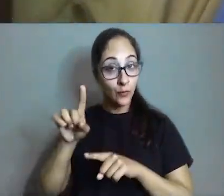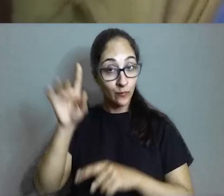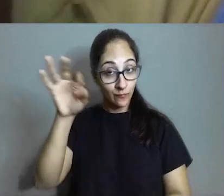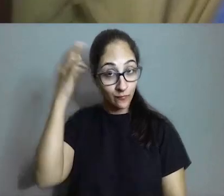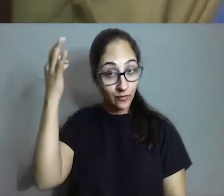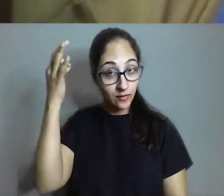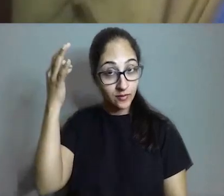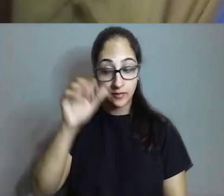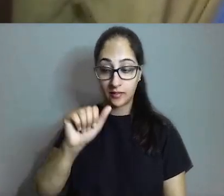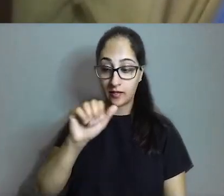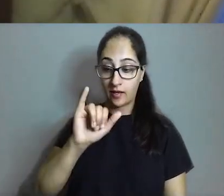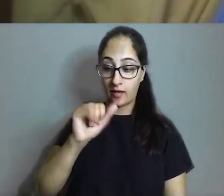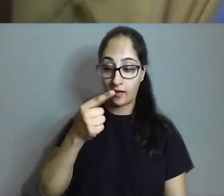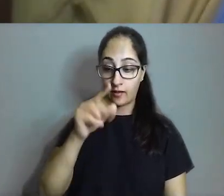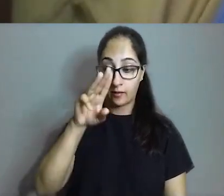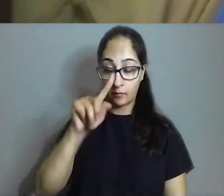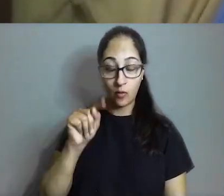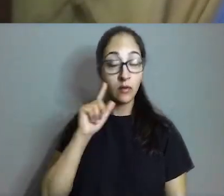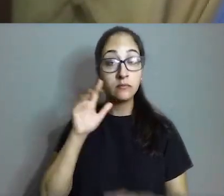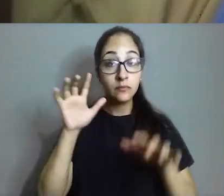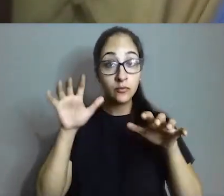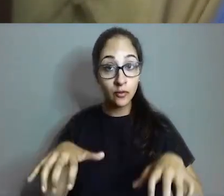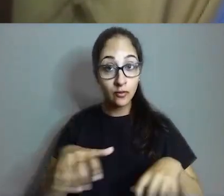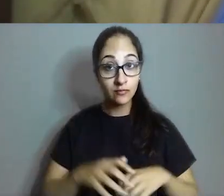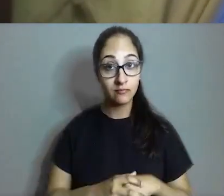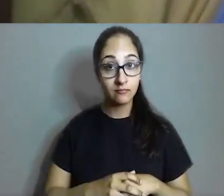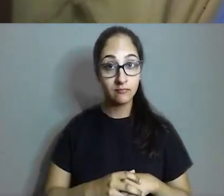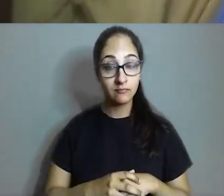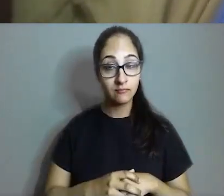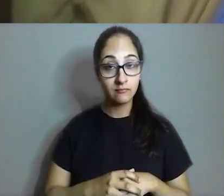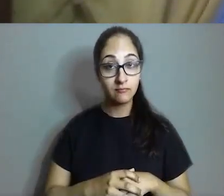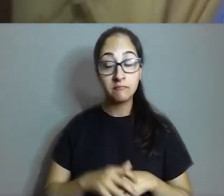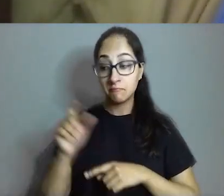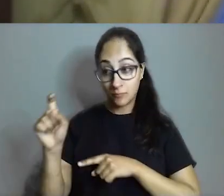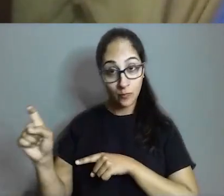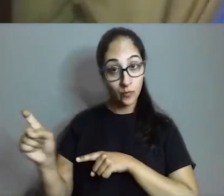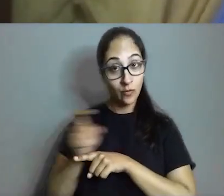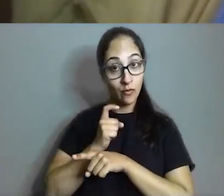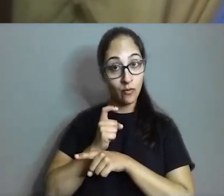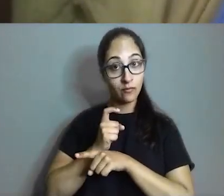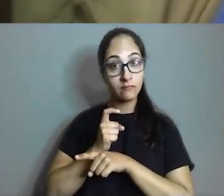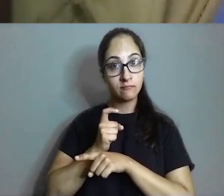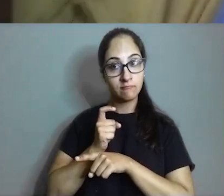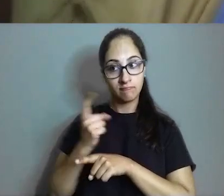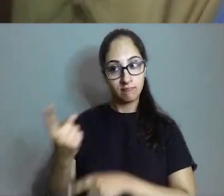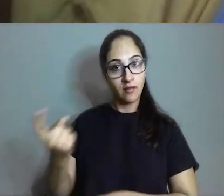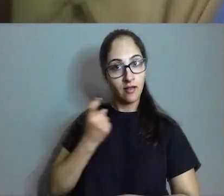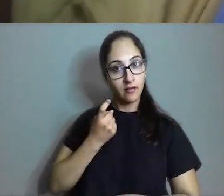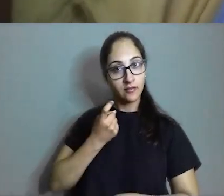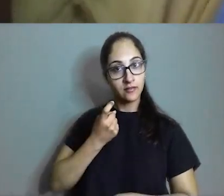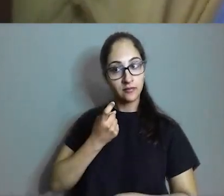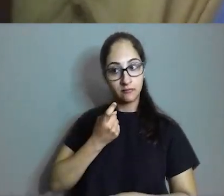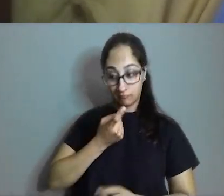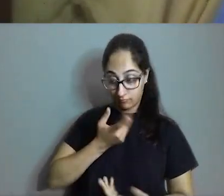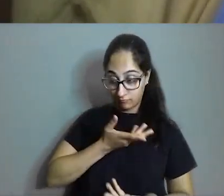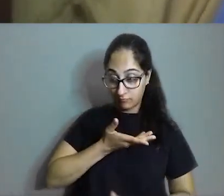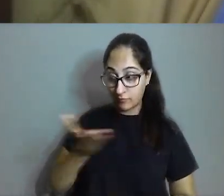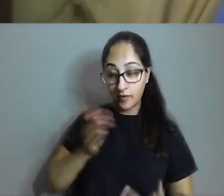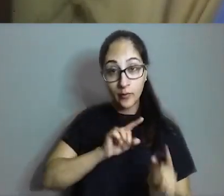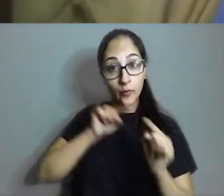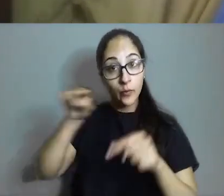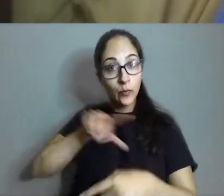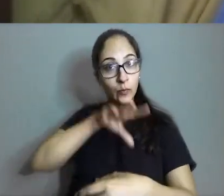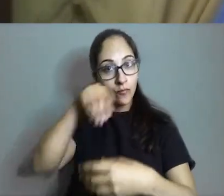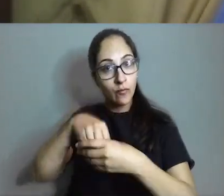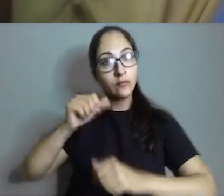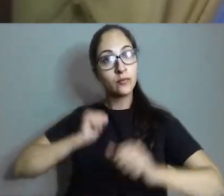actually happened was I received a phone call, I answered the phone, and I was told about this amazing opportunity to